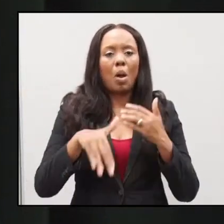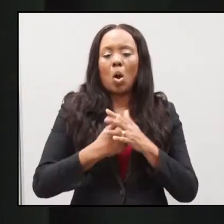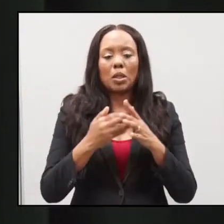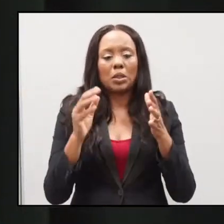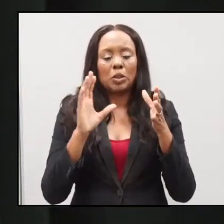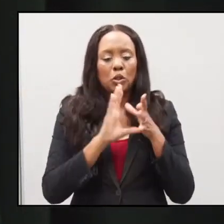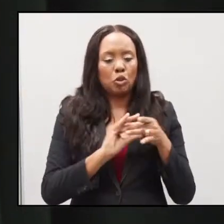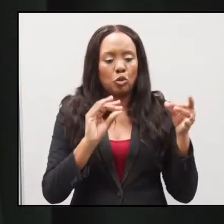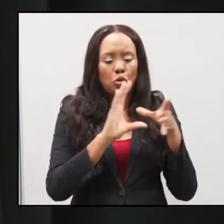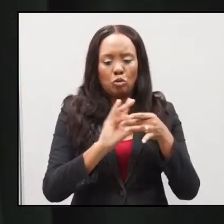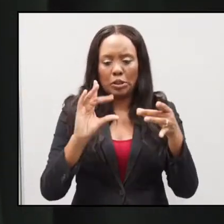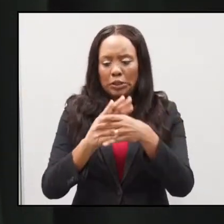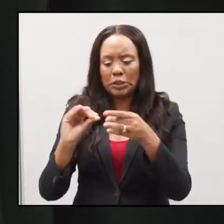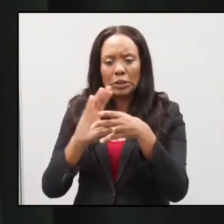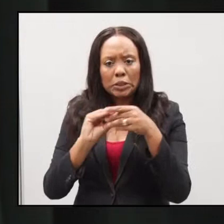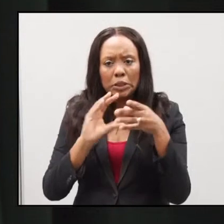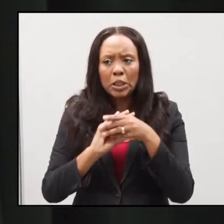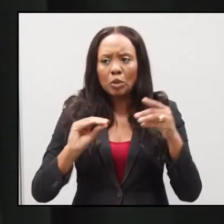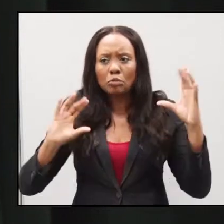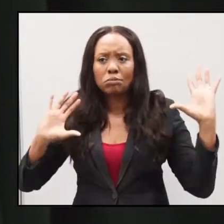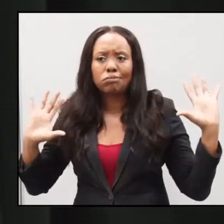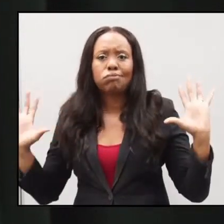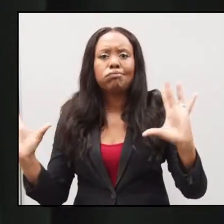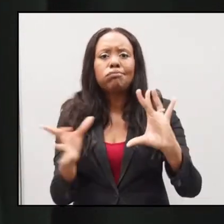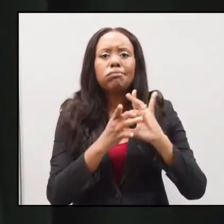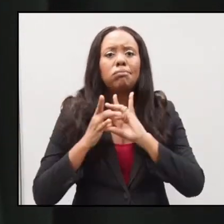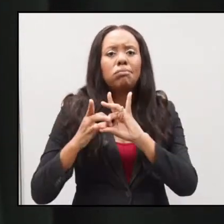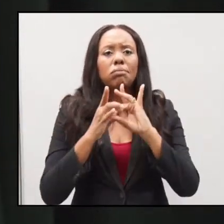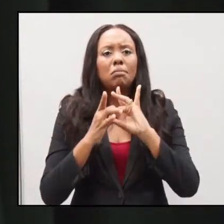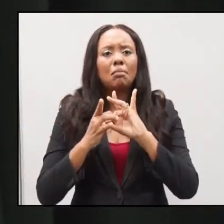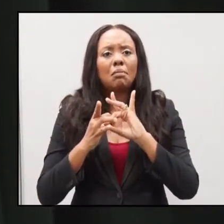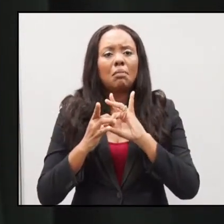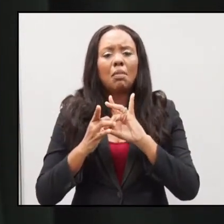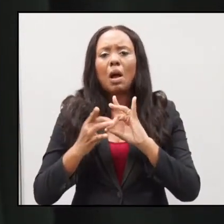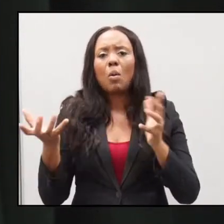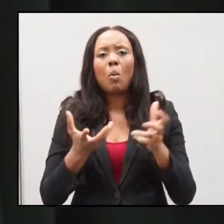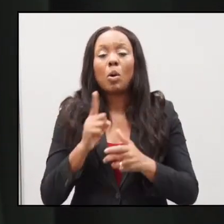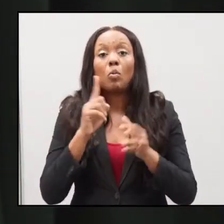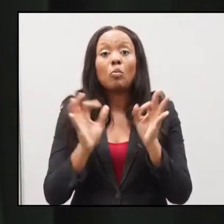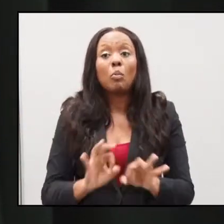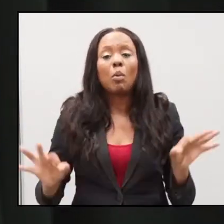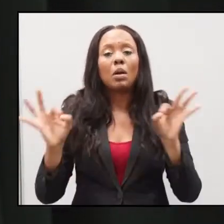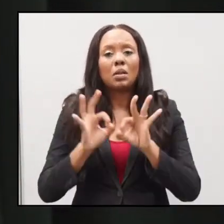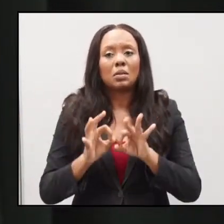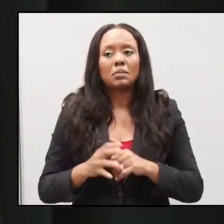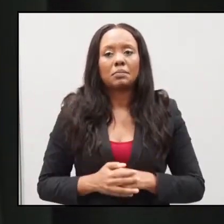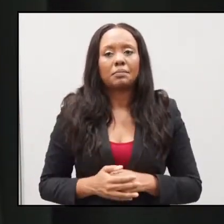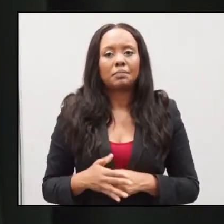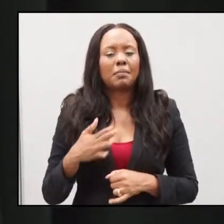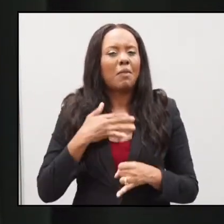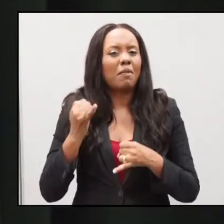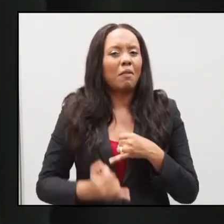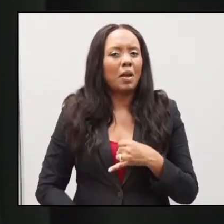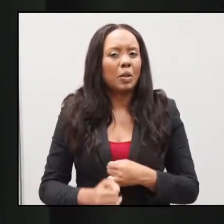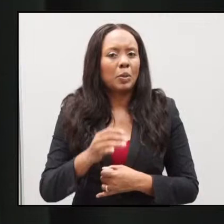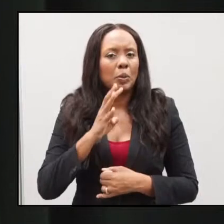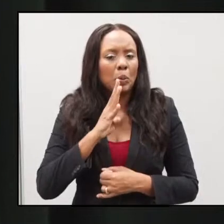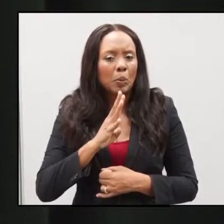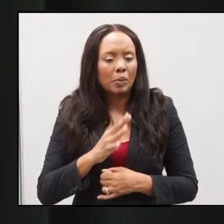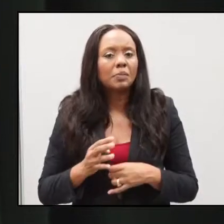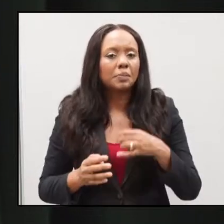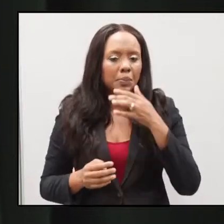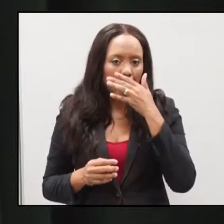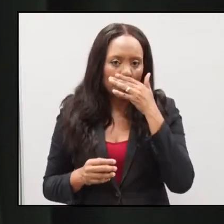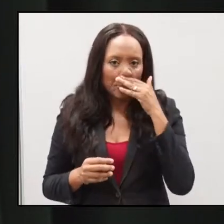people, culture, places, and significant objects. I'll close by saying that none of this, of course, would be possible